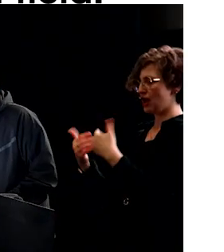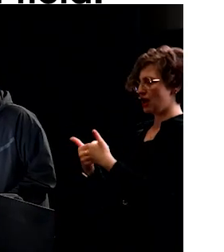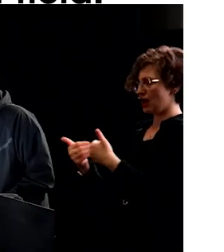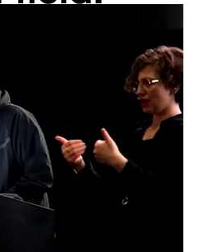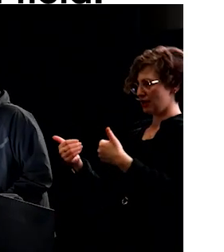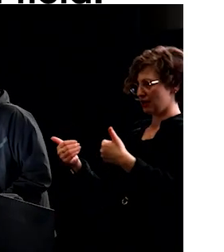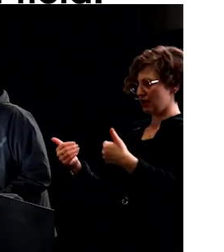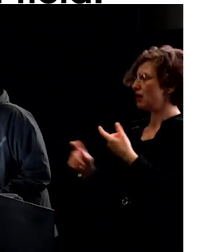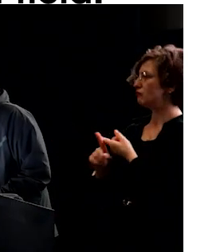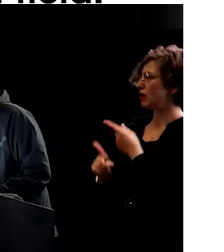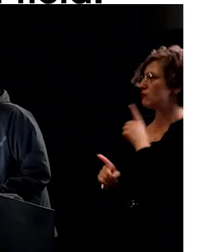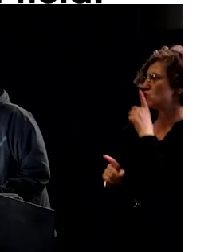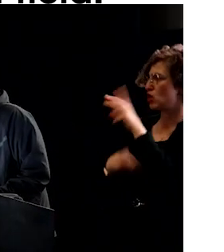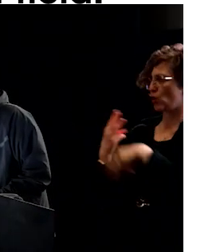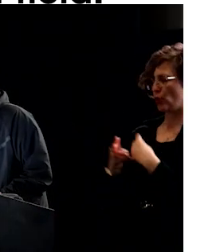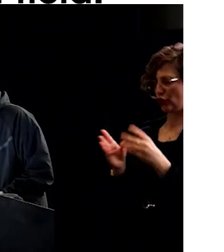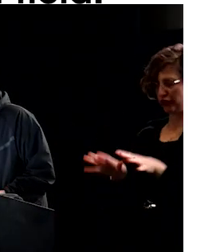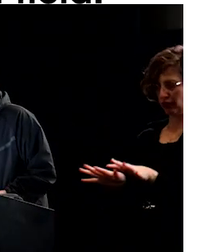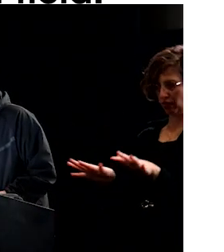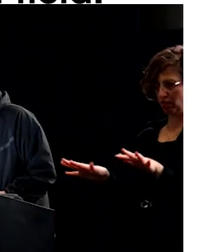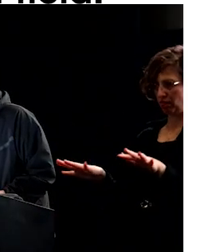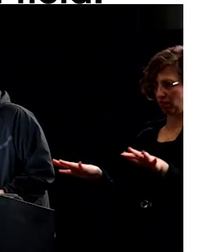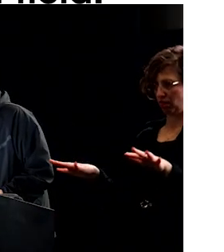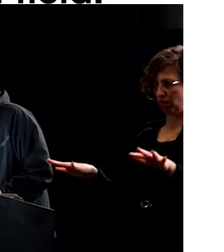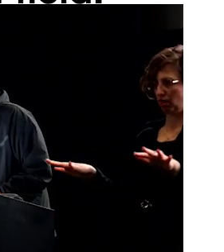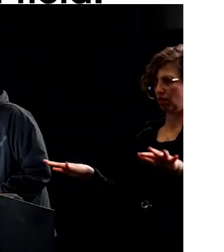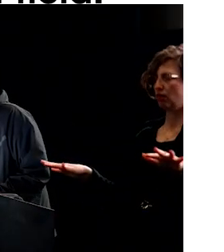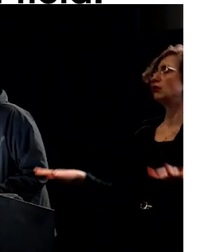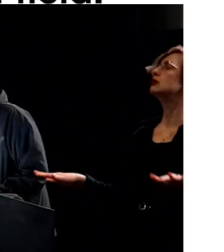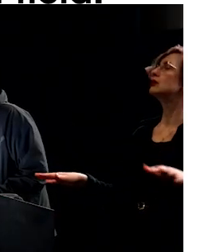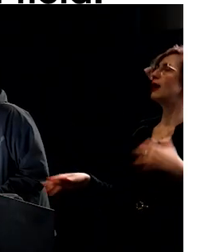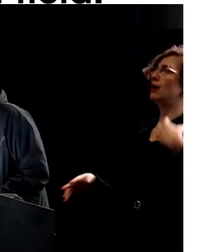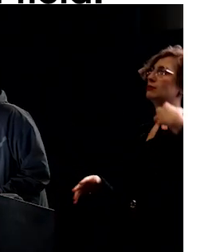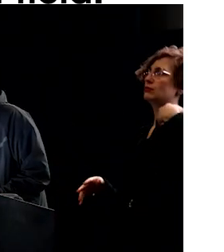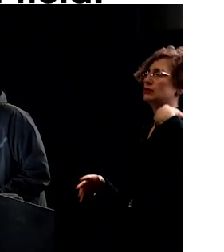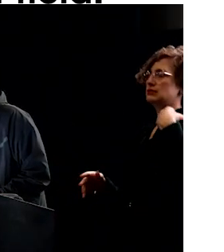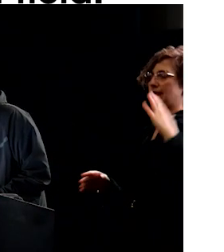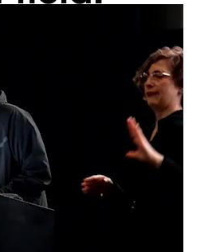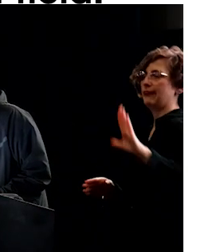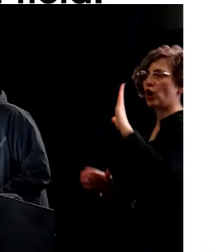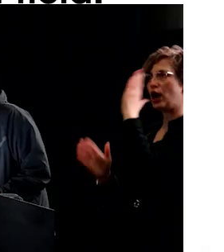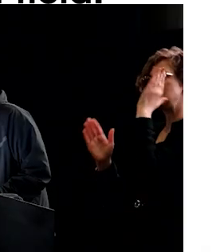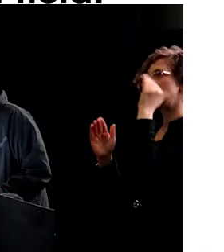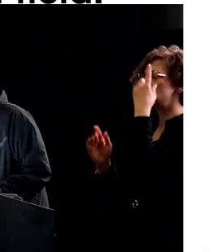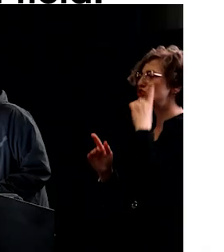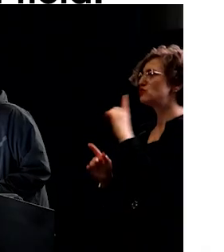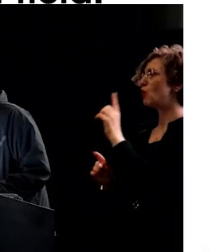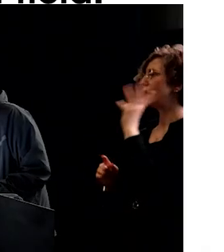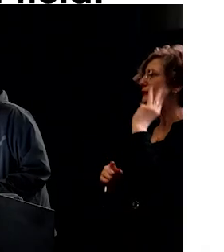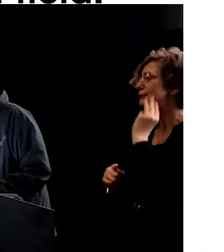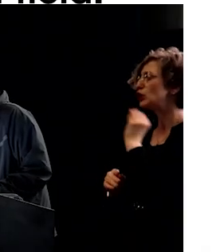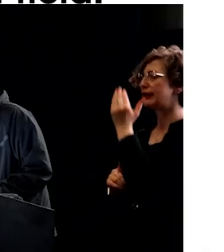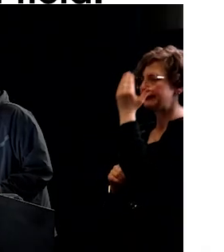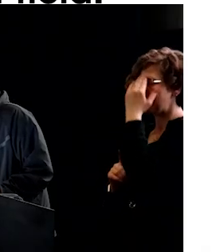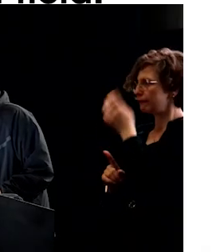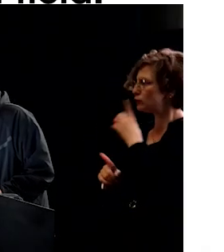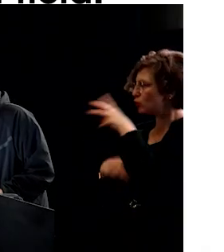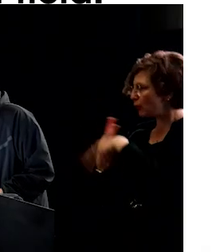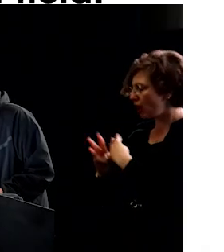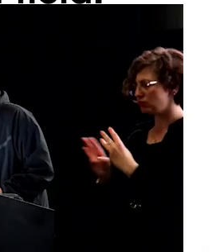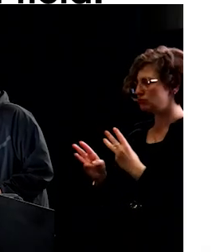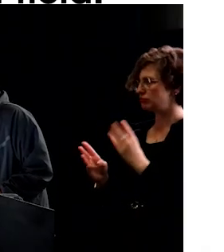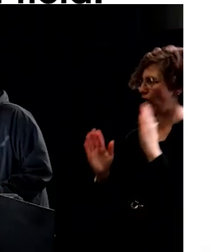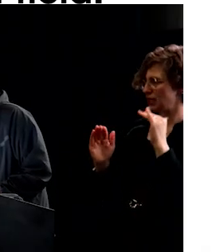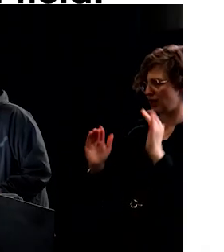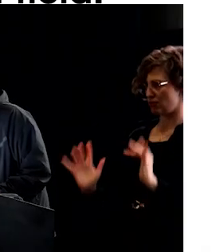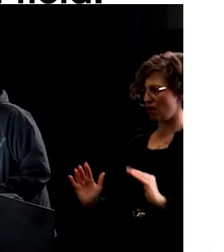their expectation for entry-level skills, knowledge, and experience. With emergent technologies like AI, our field